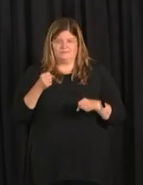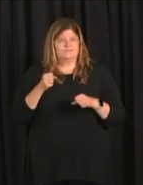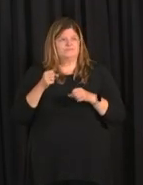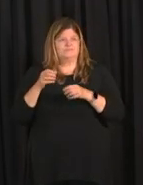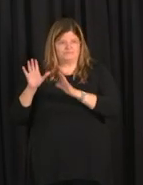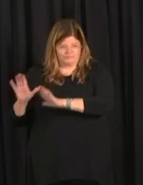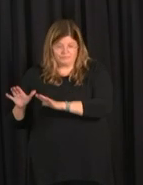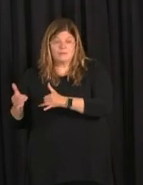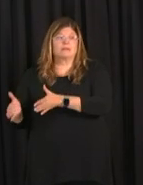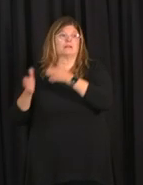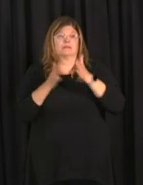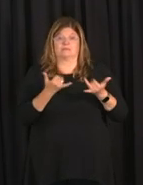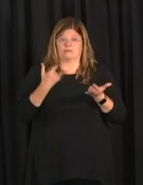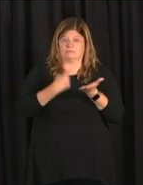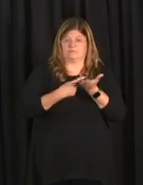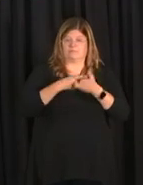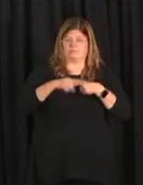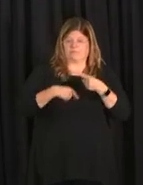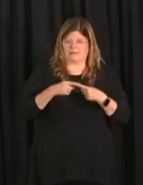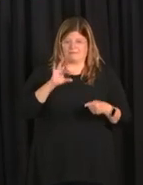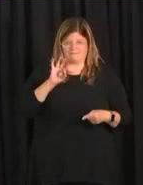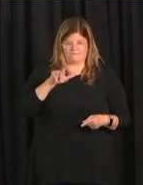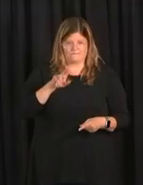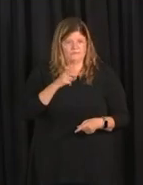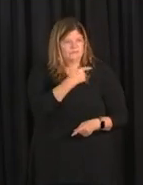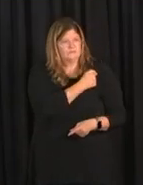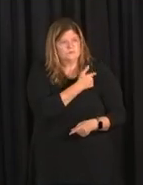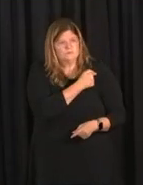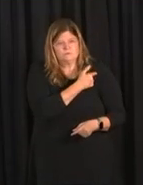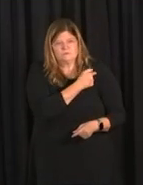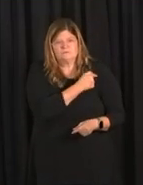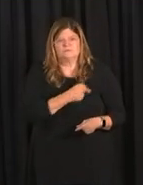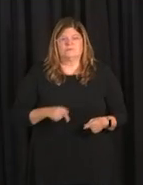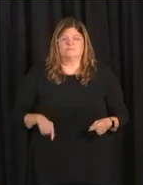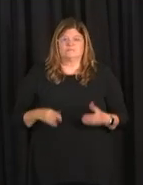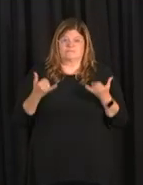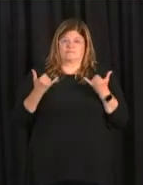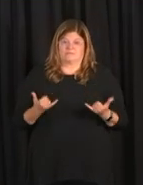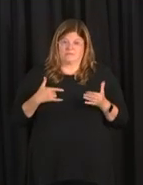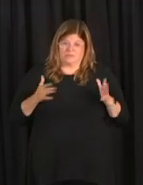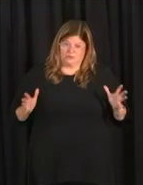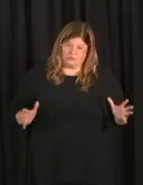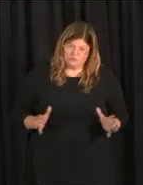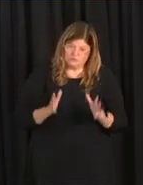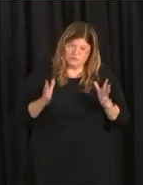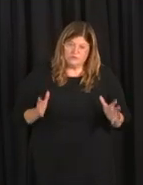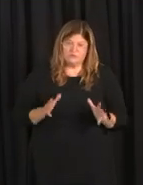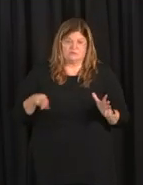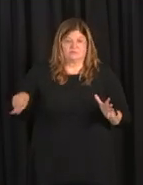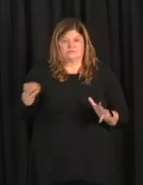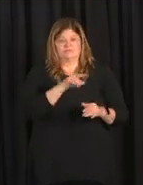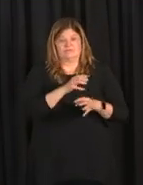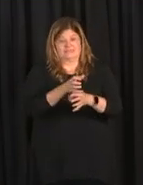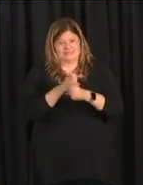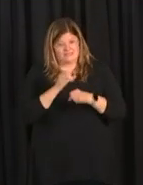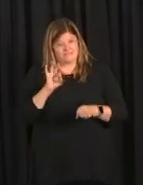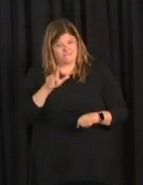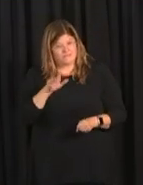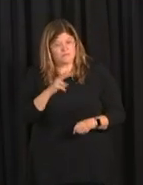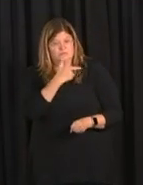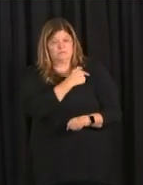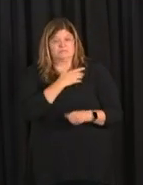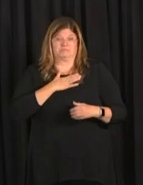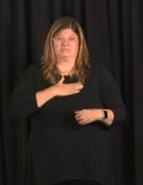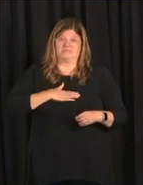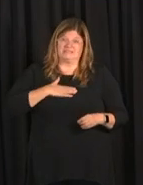residents to get their flu vaccines. And today we are pleased to announce a new partnership